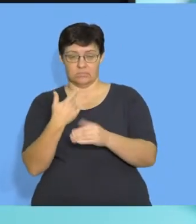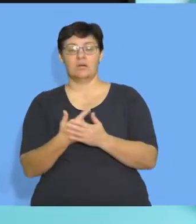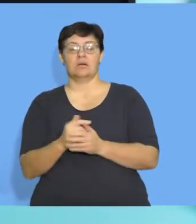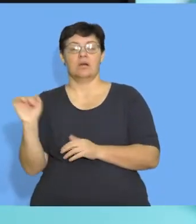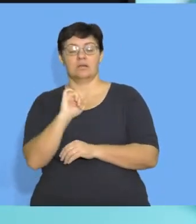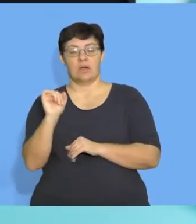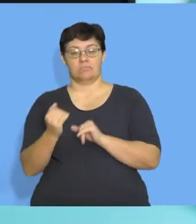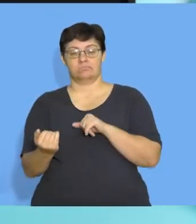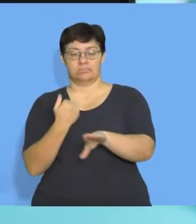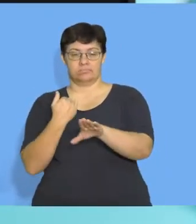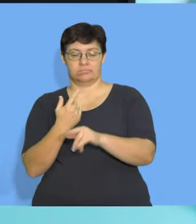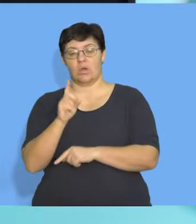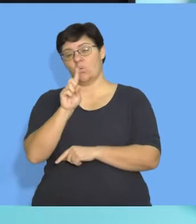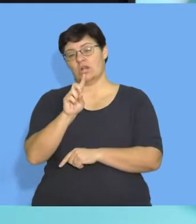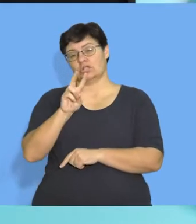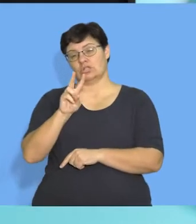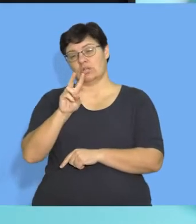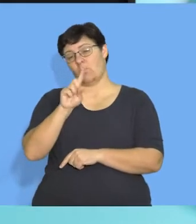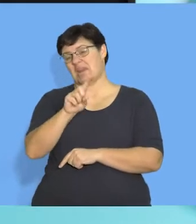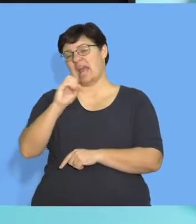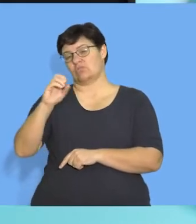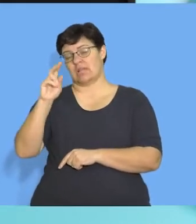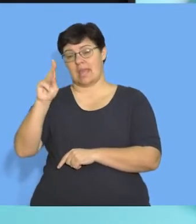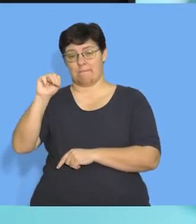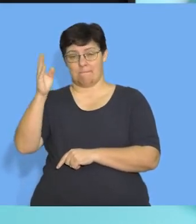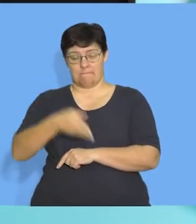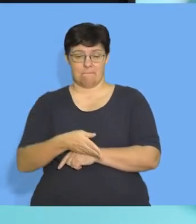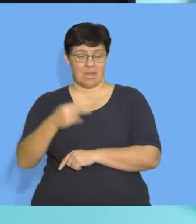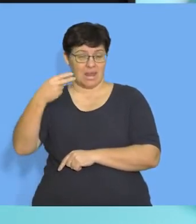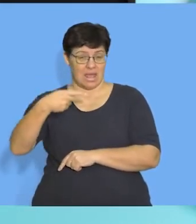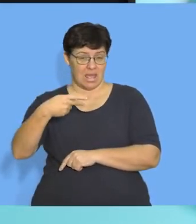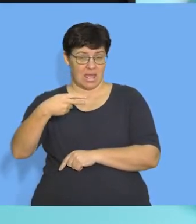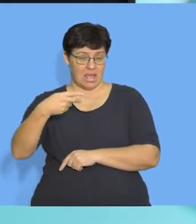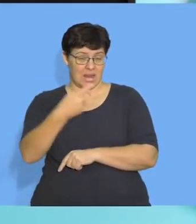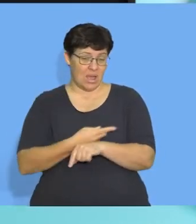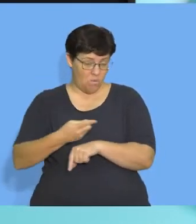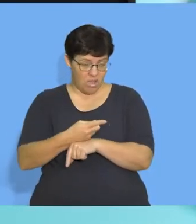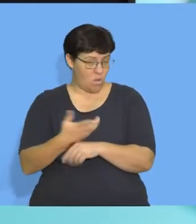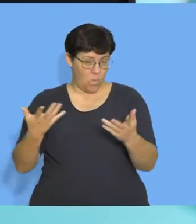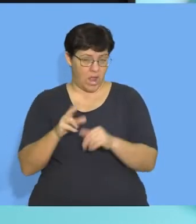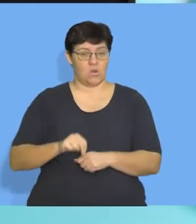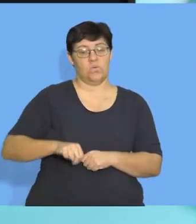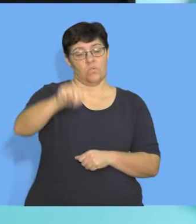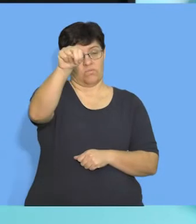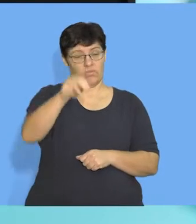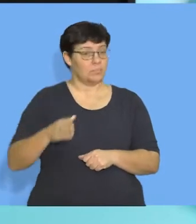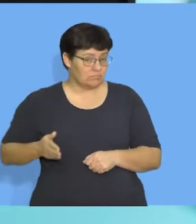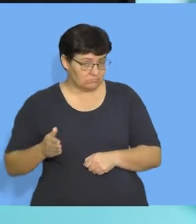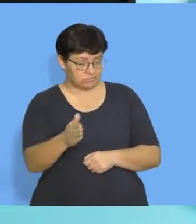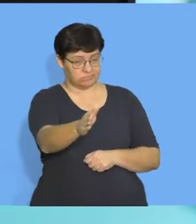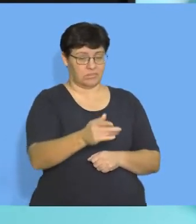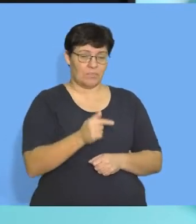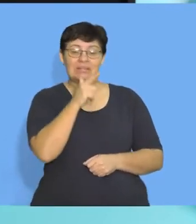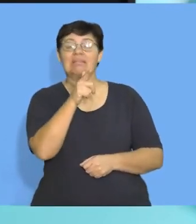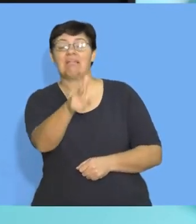car's going at 100 kilometers per hour north. Okay? I have to tell you where it's going. I have to tell you where